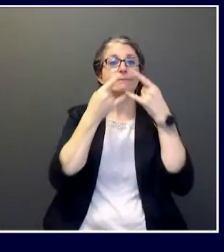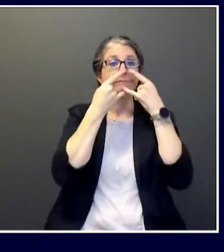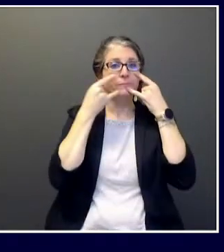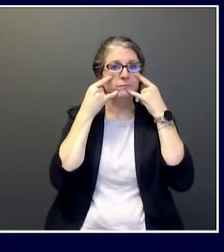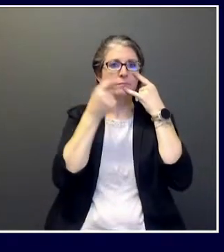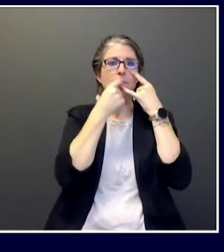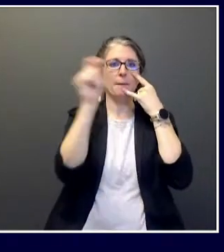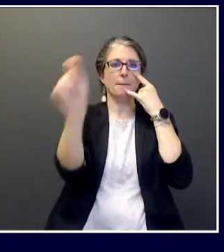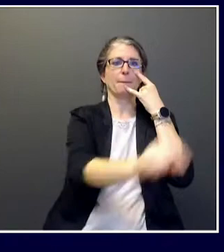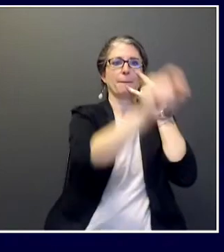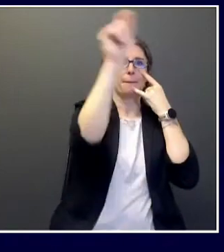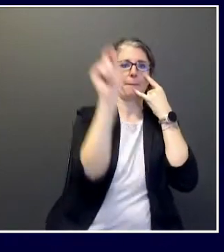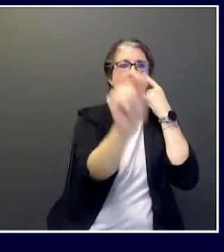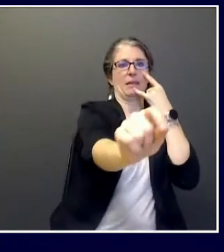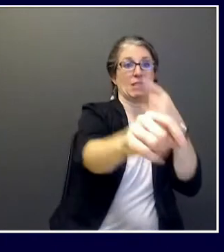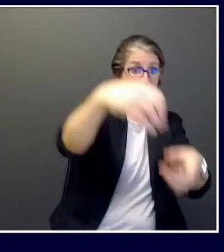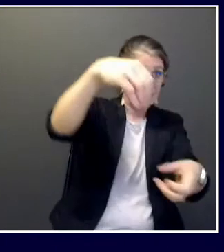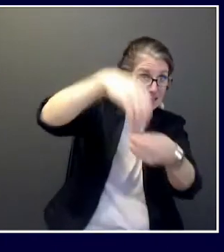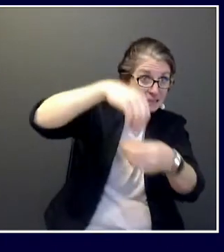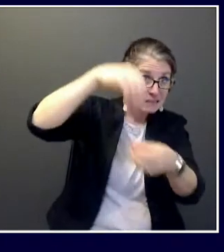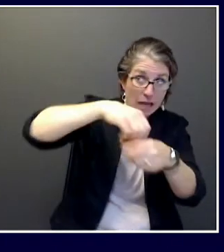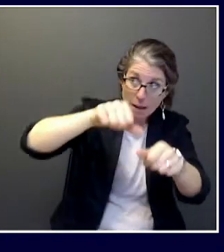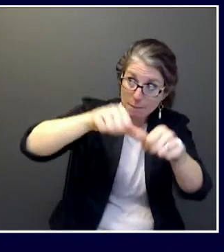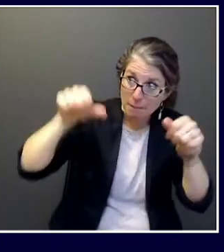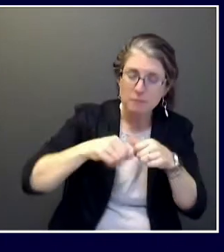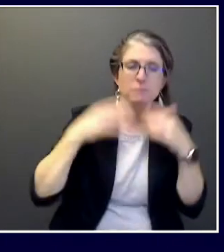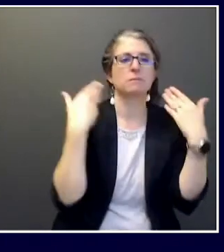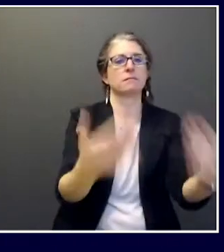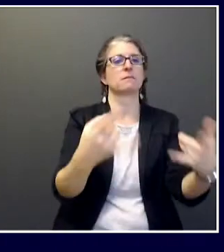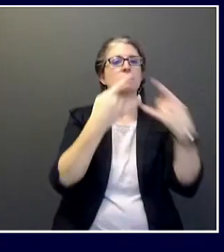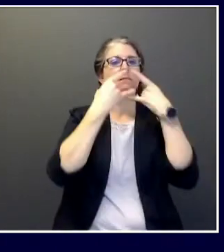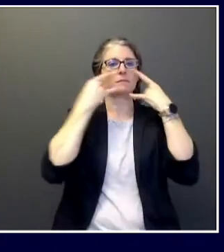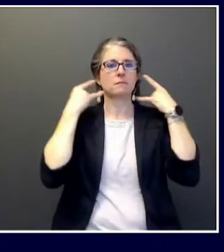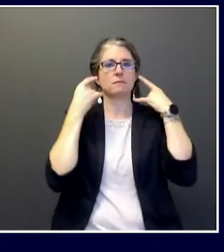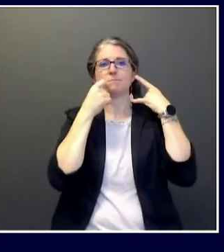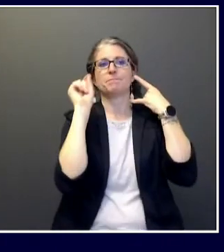you want that extra measure of protection. Any type of